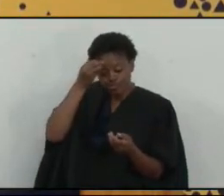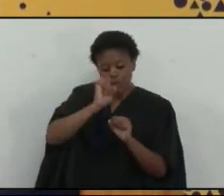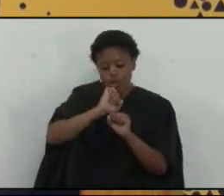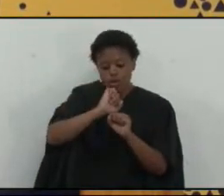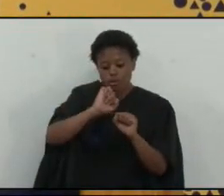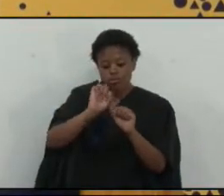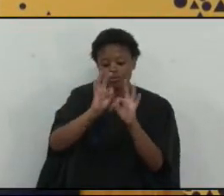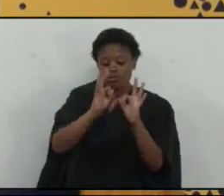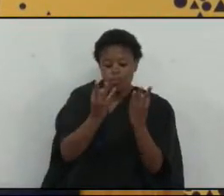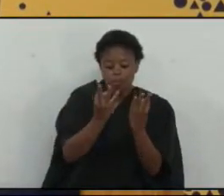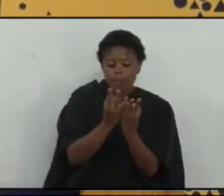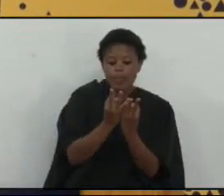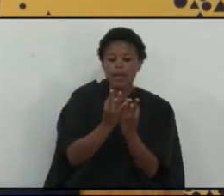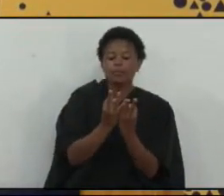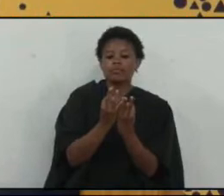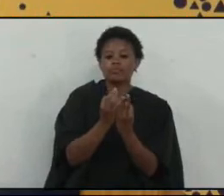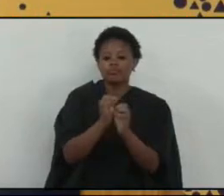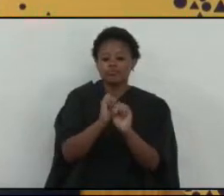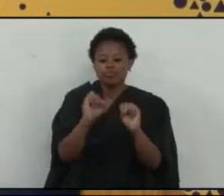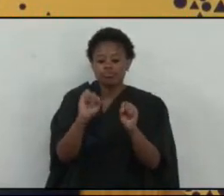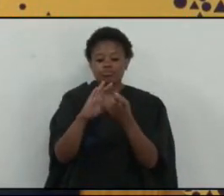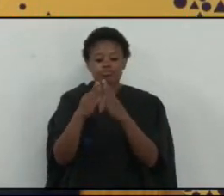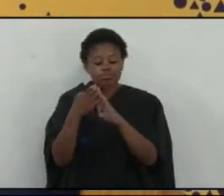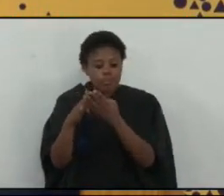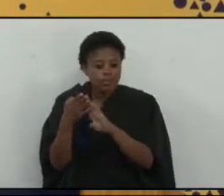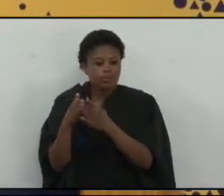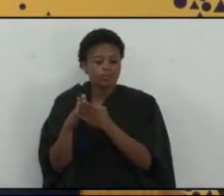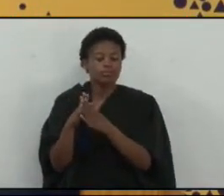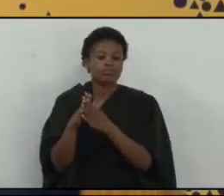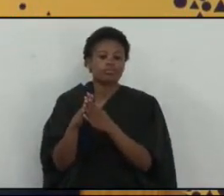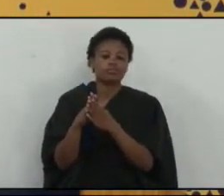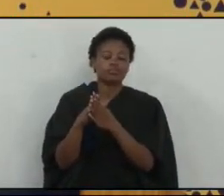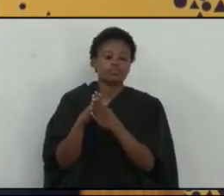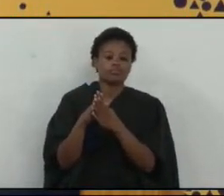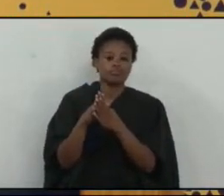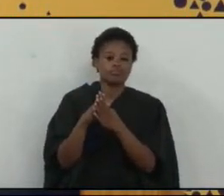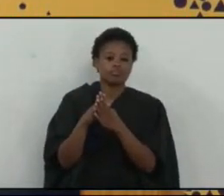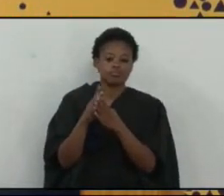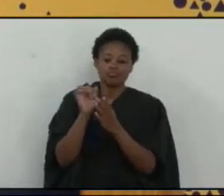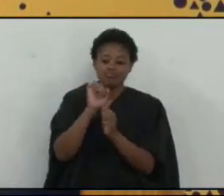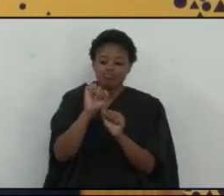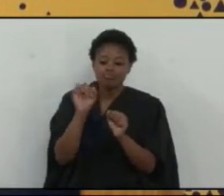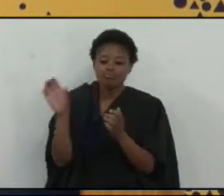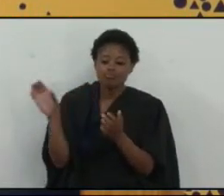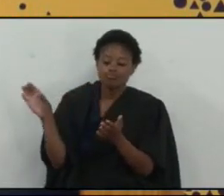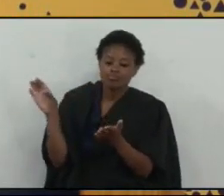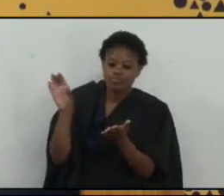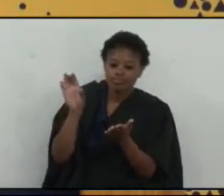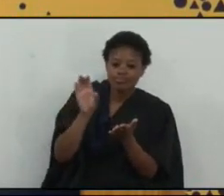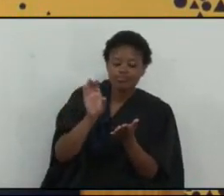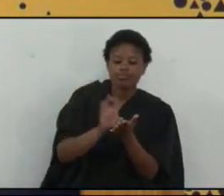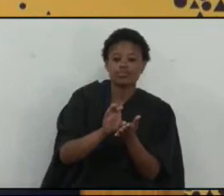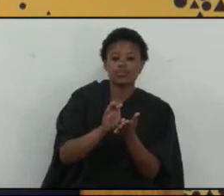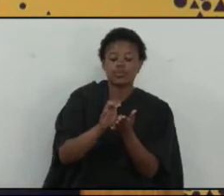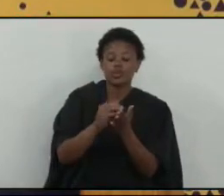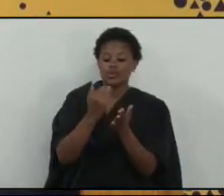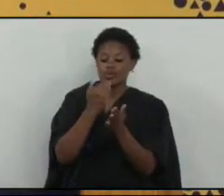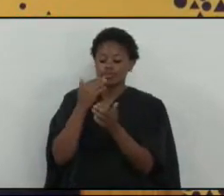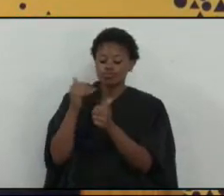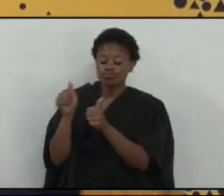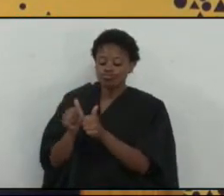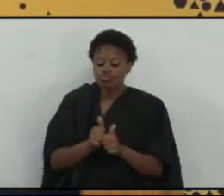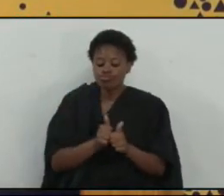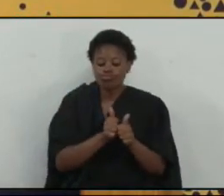your families, your communities, your sponsors who have